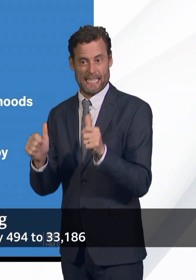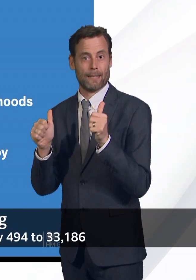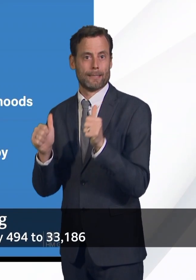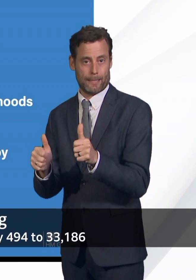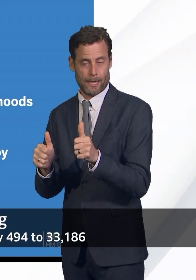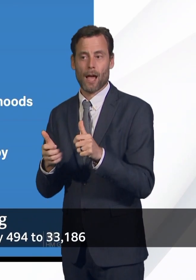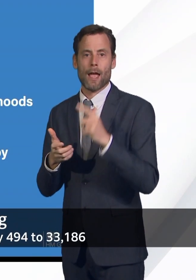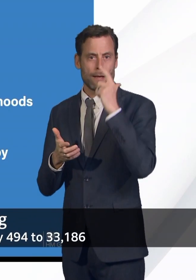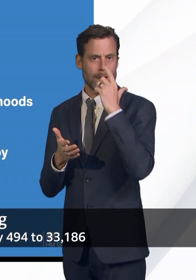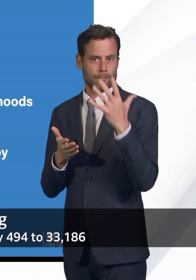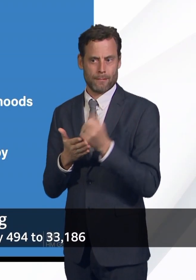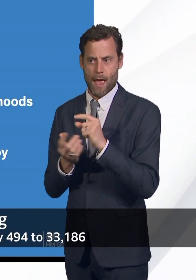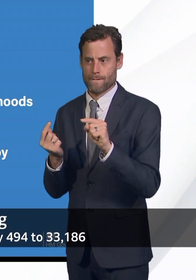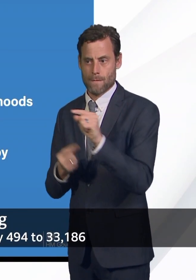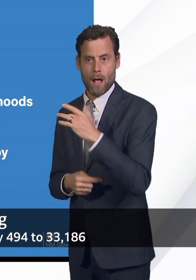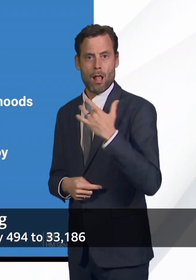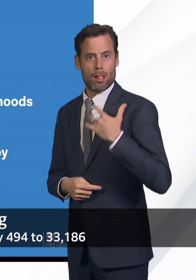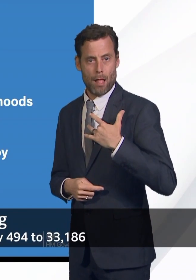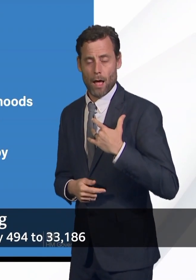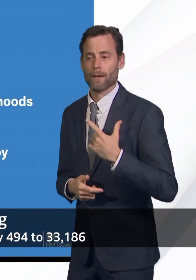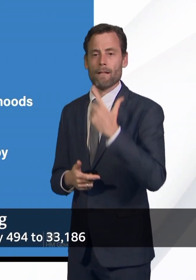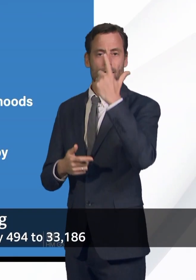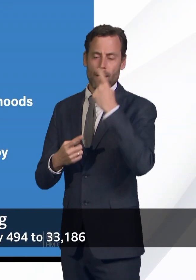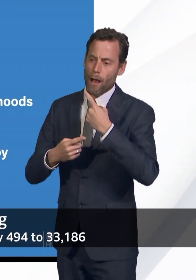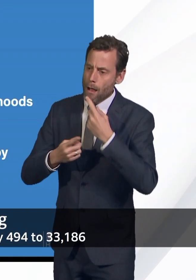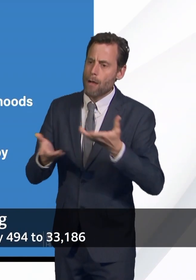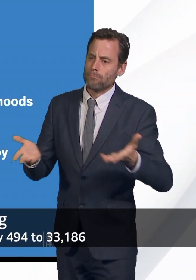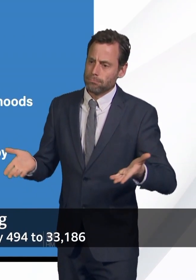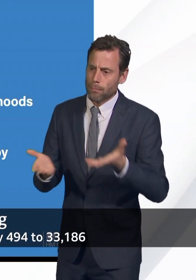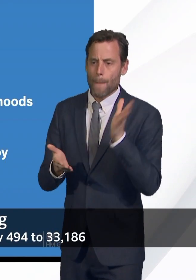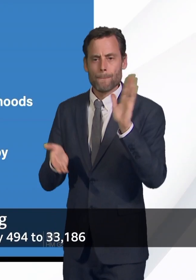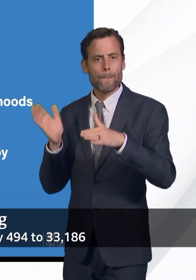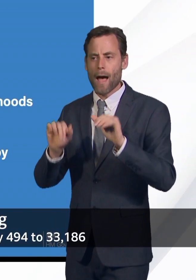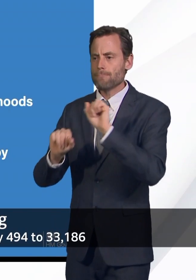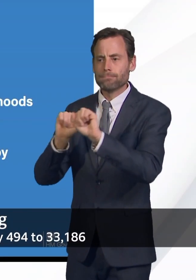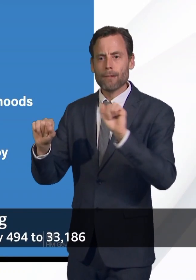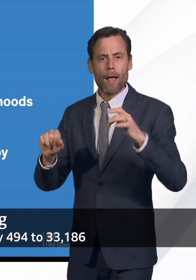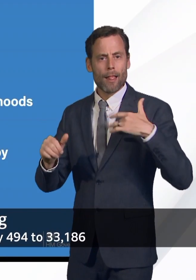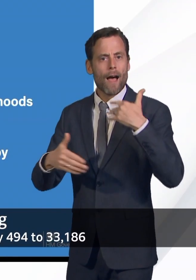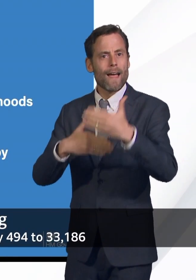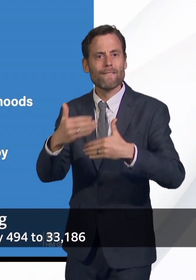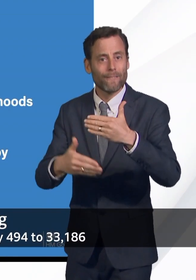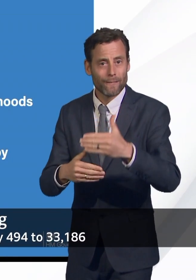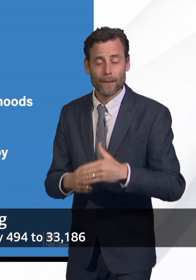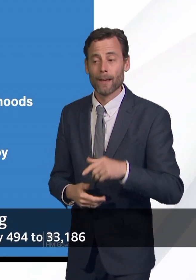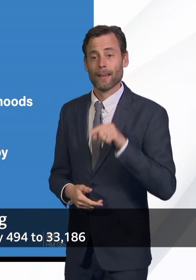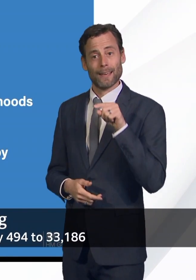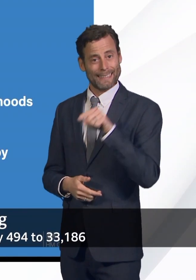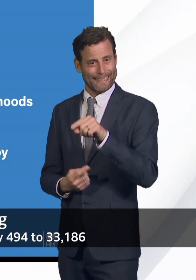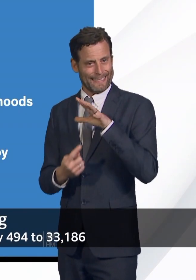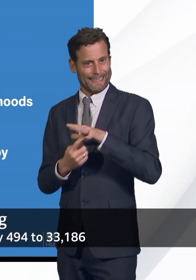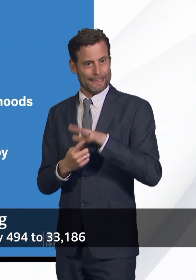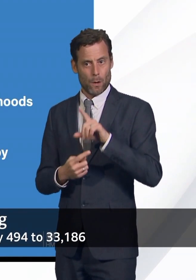livelihoods, and we can begin as a nation to recover from coronavirus. And as we begin to recover,